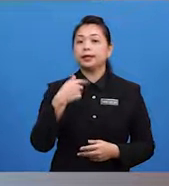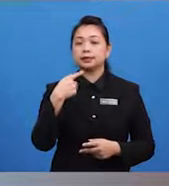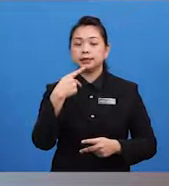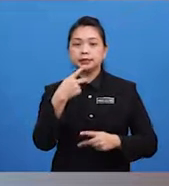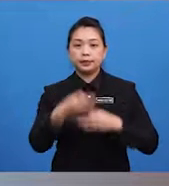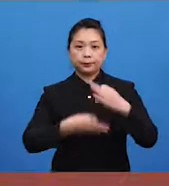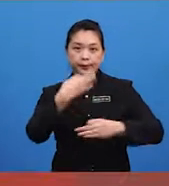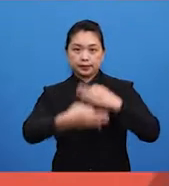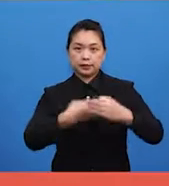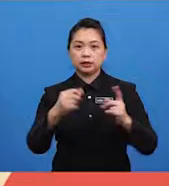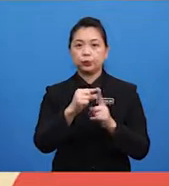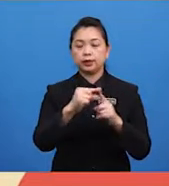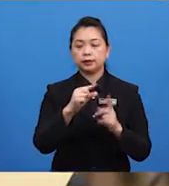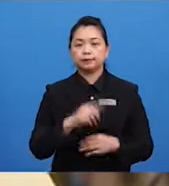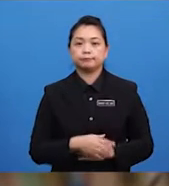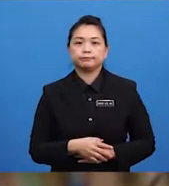contaminate.